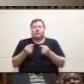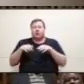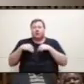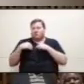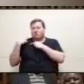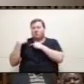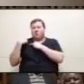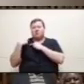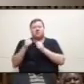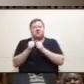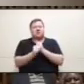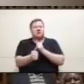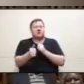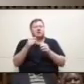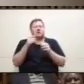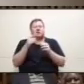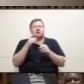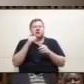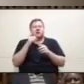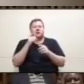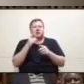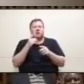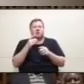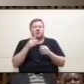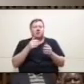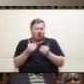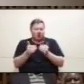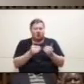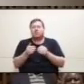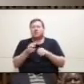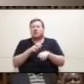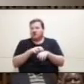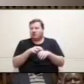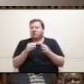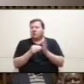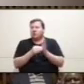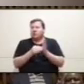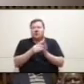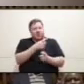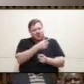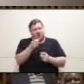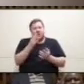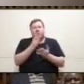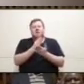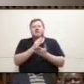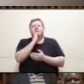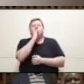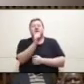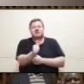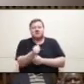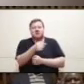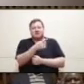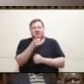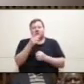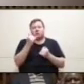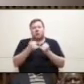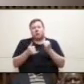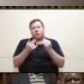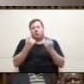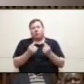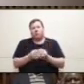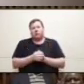help us do this, and we are amenable to whatever recommendations they come with. The last one will be your fruitless and wasteful